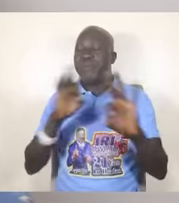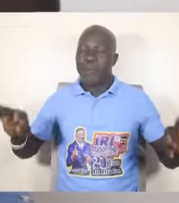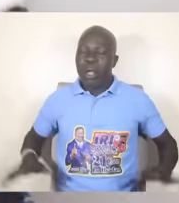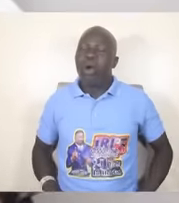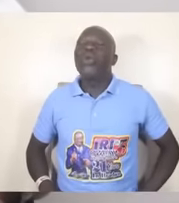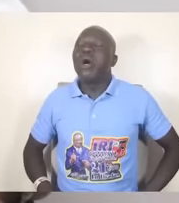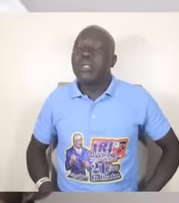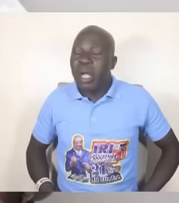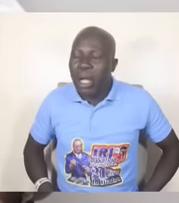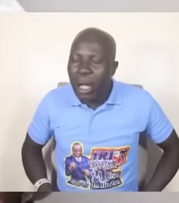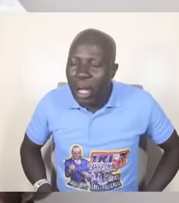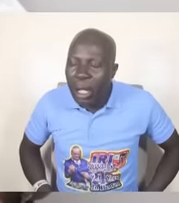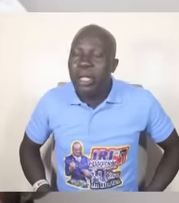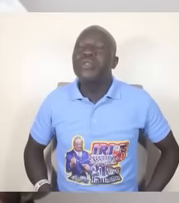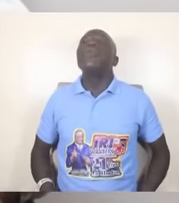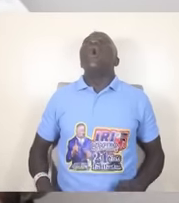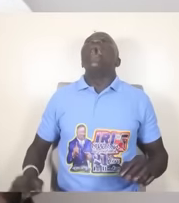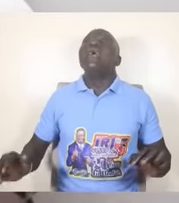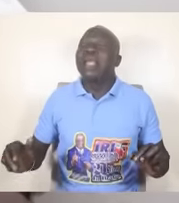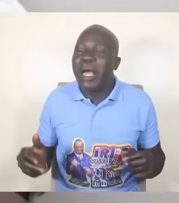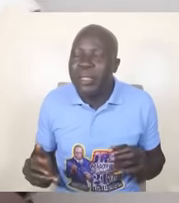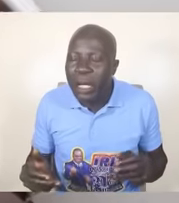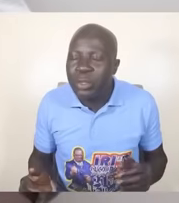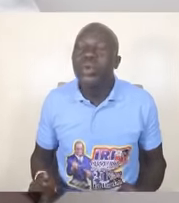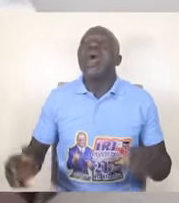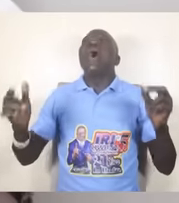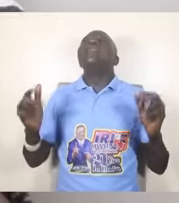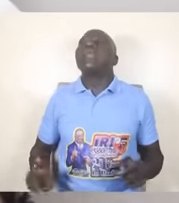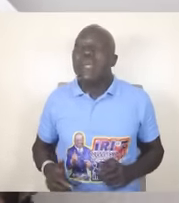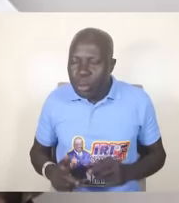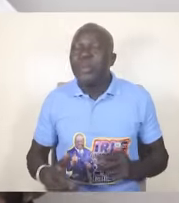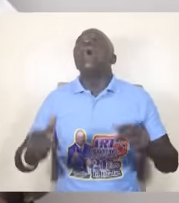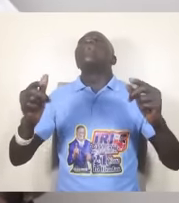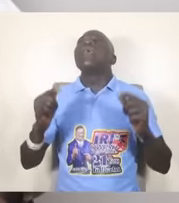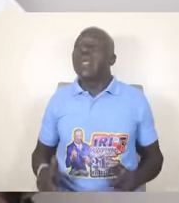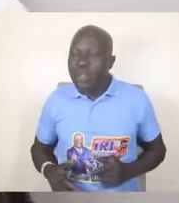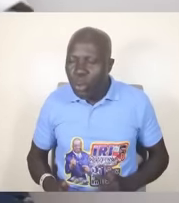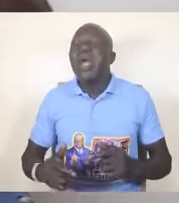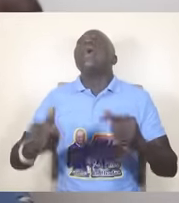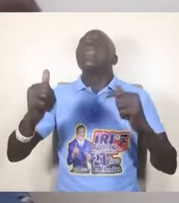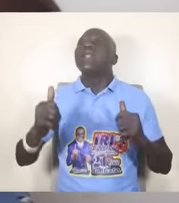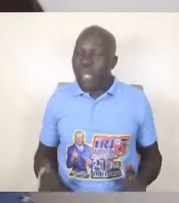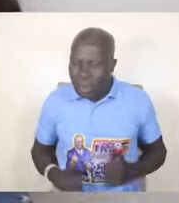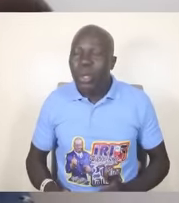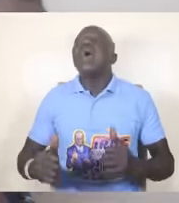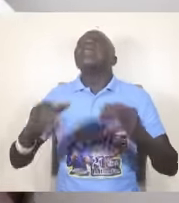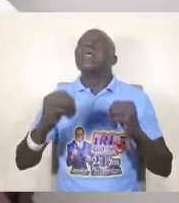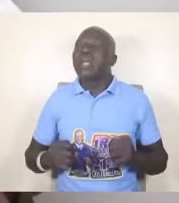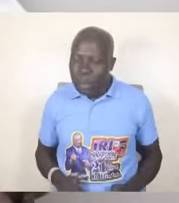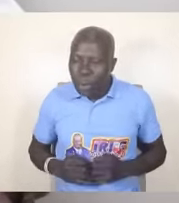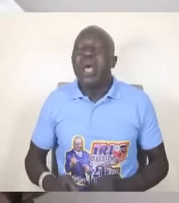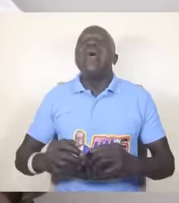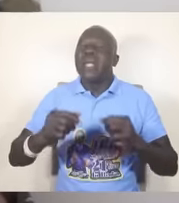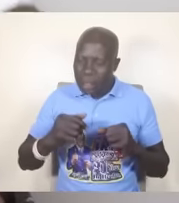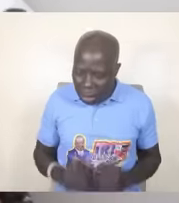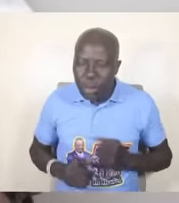ẹnìkan. When you need somebody's help. Ènìyàn mẹ́wàá máa dìde fún ẹ. Rise for you. And Jila no patron. In the name of